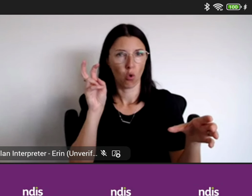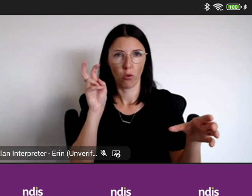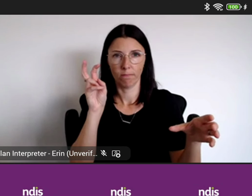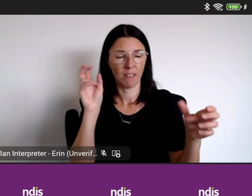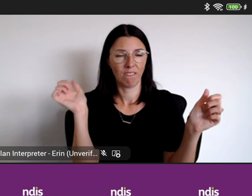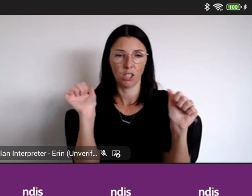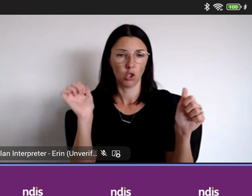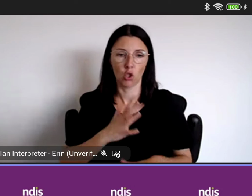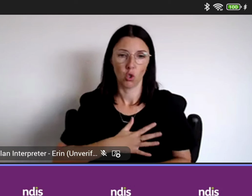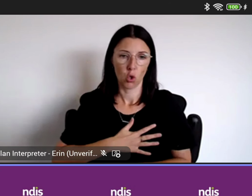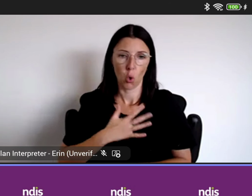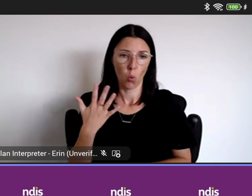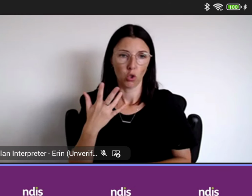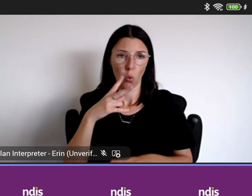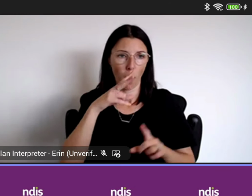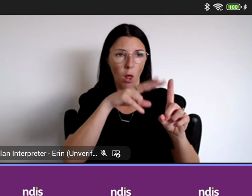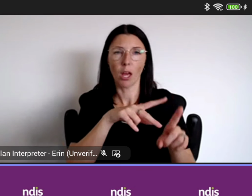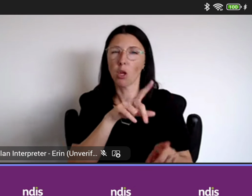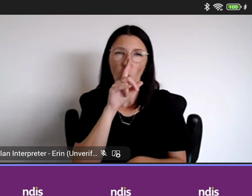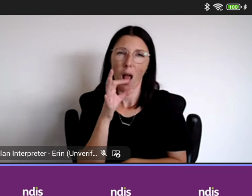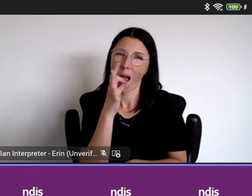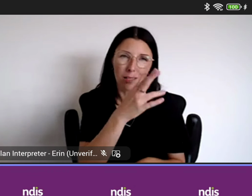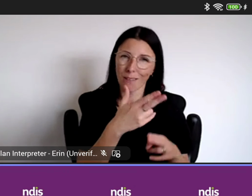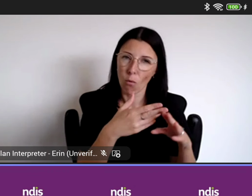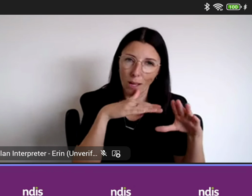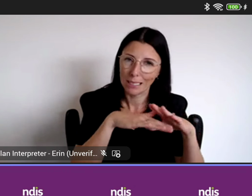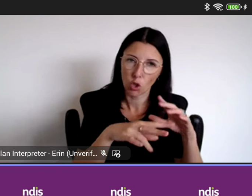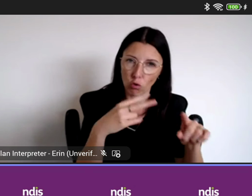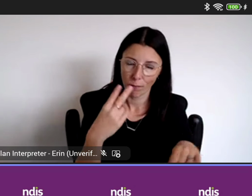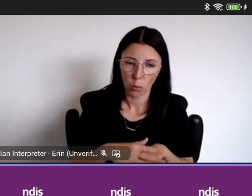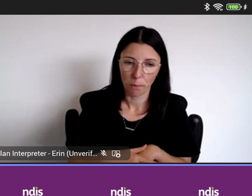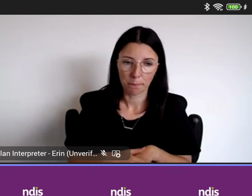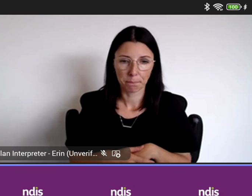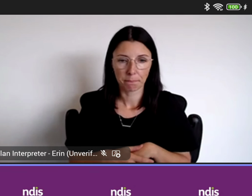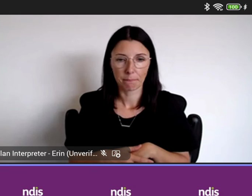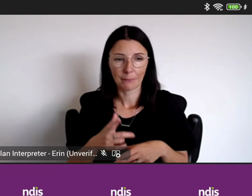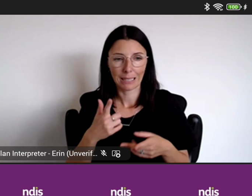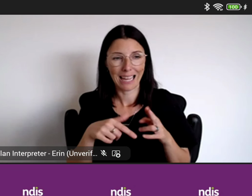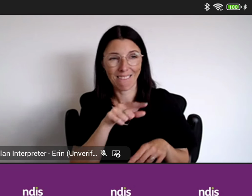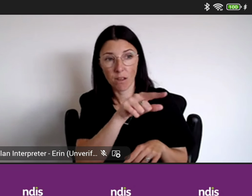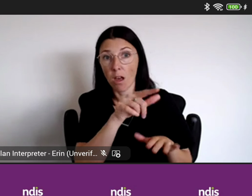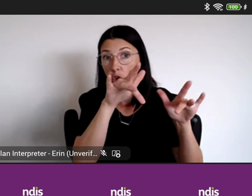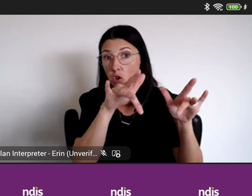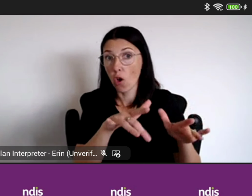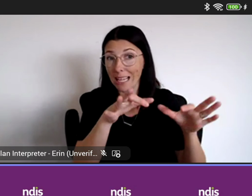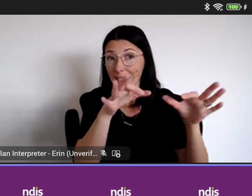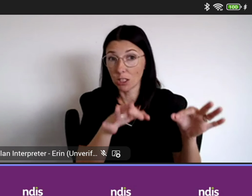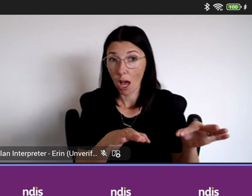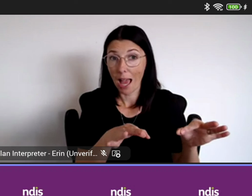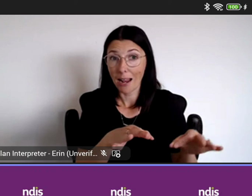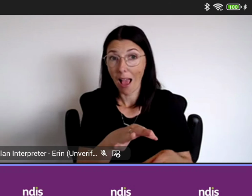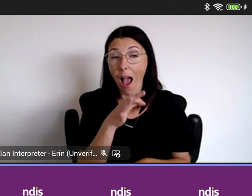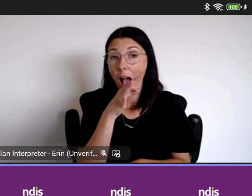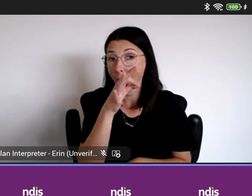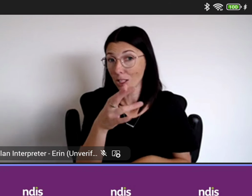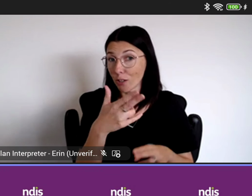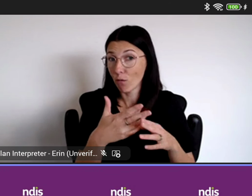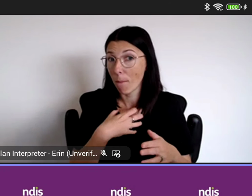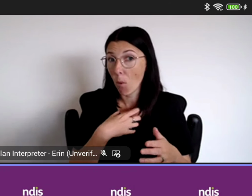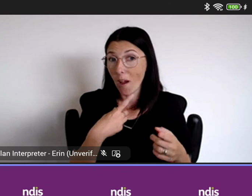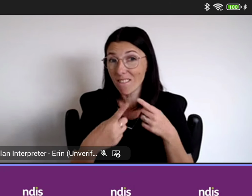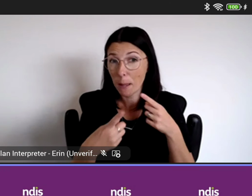anymore. A decision has not been made and we ask you for more information. We withdraw